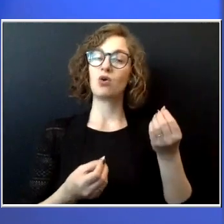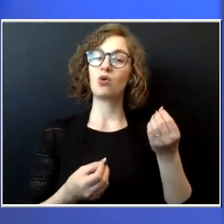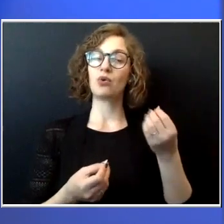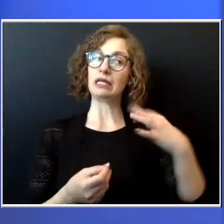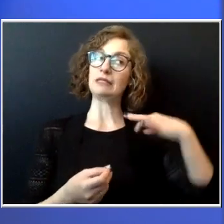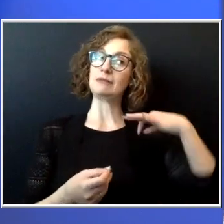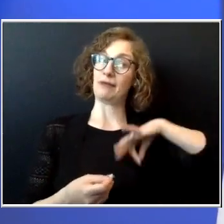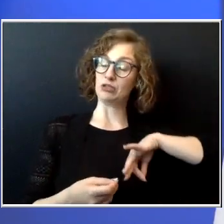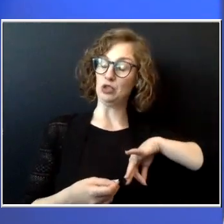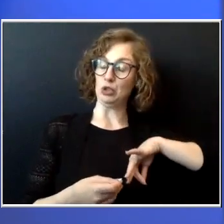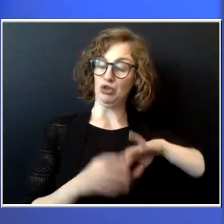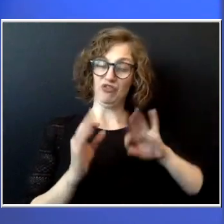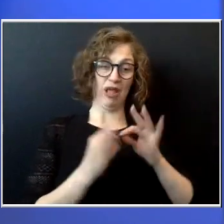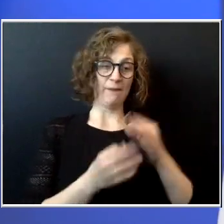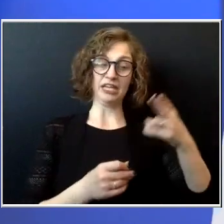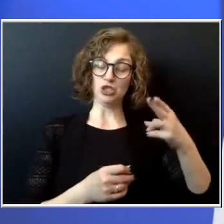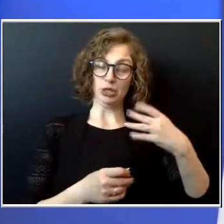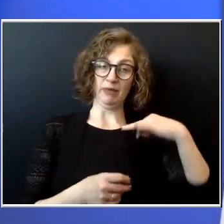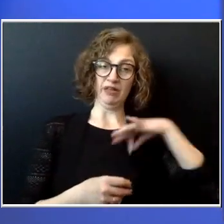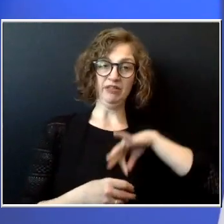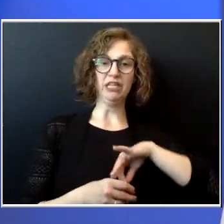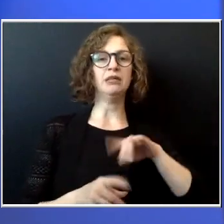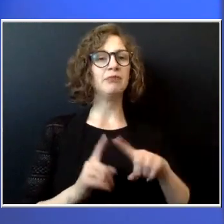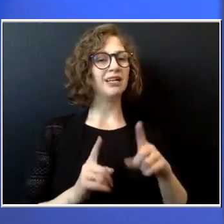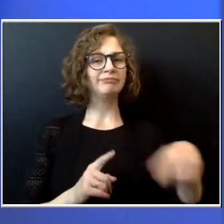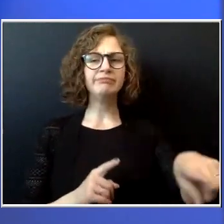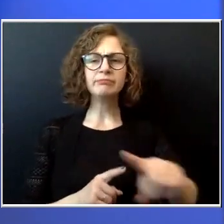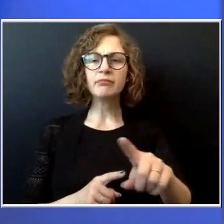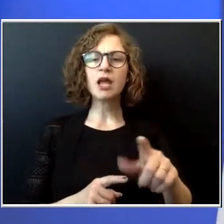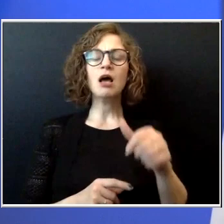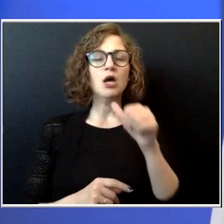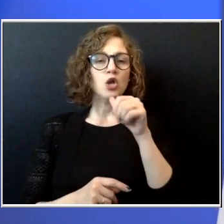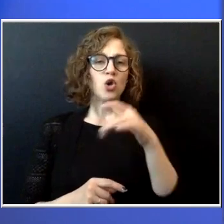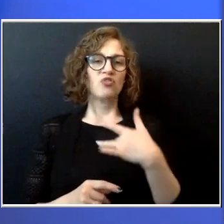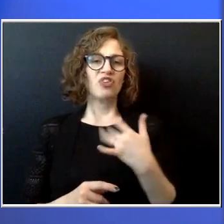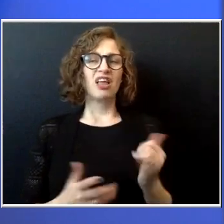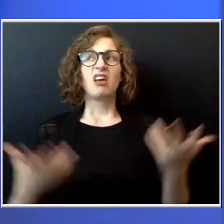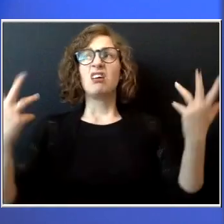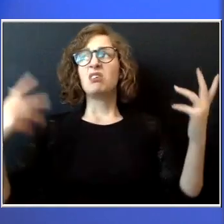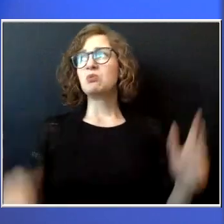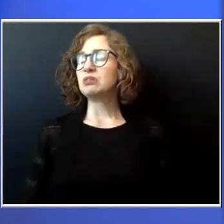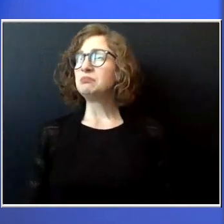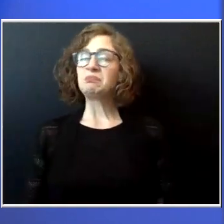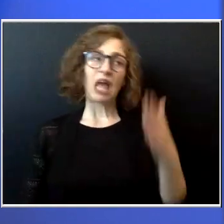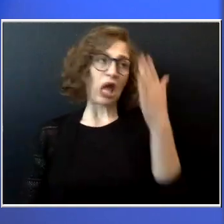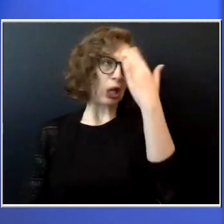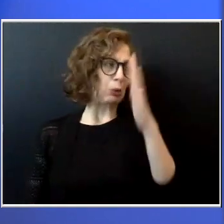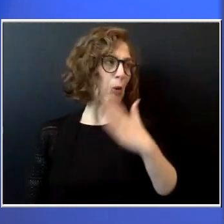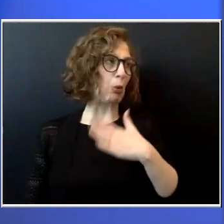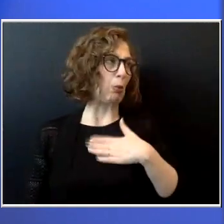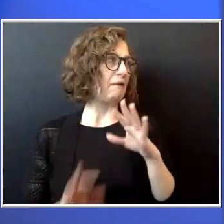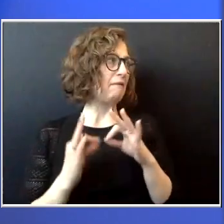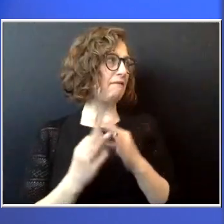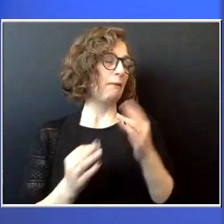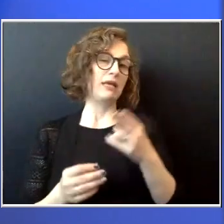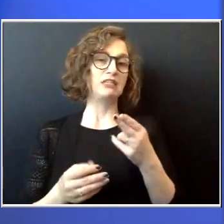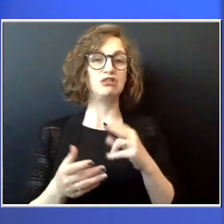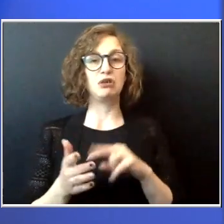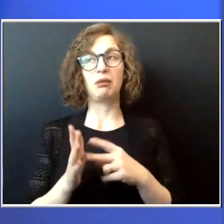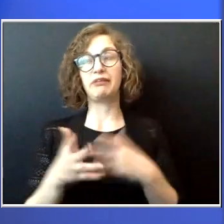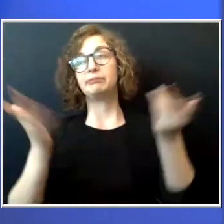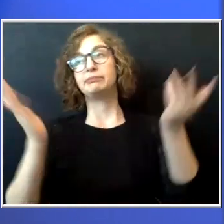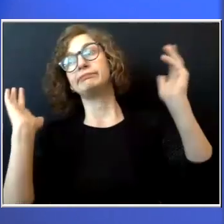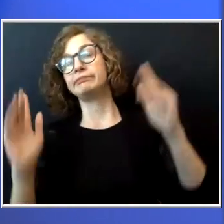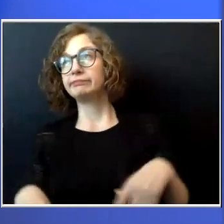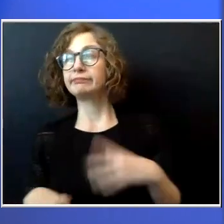but those listening out there, don't let the absence or the discussion of family history stop you from asking for